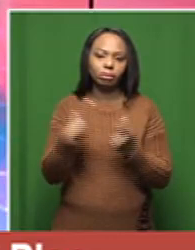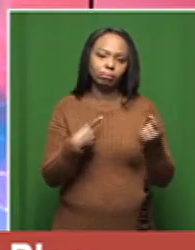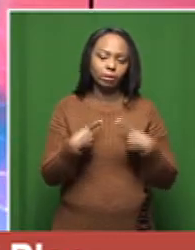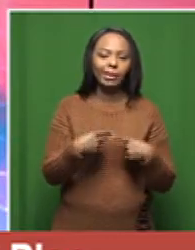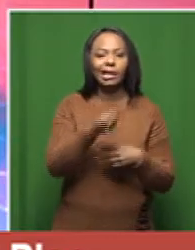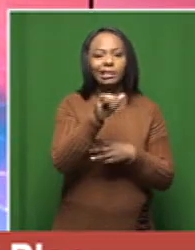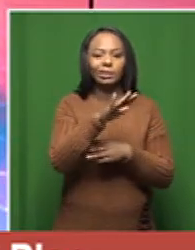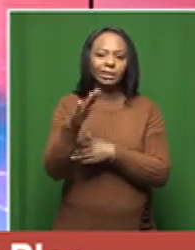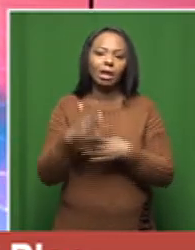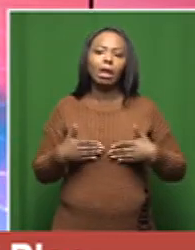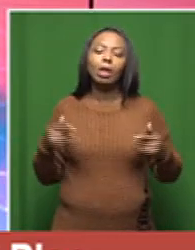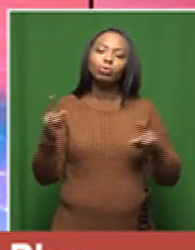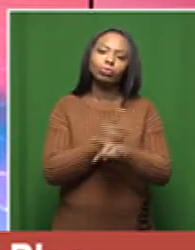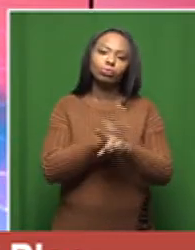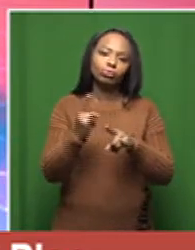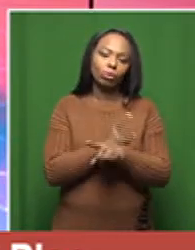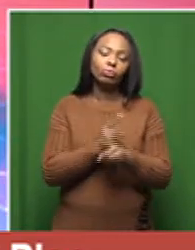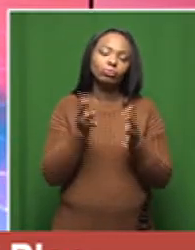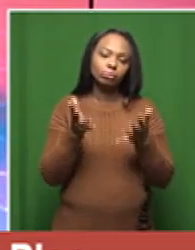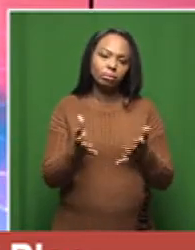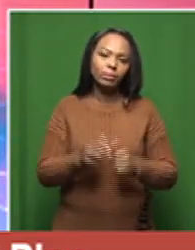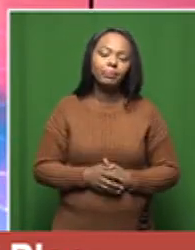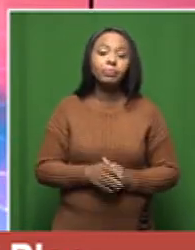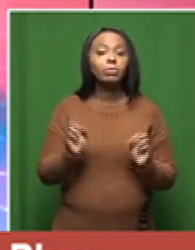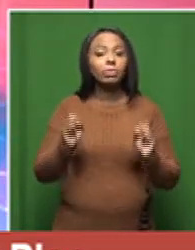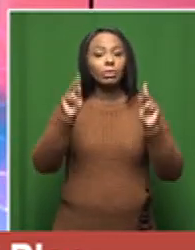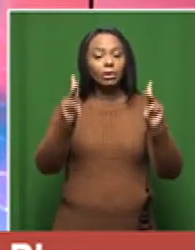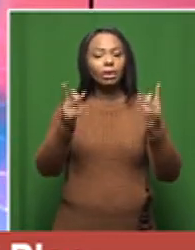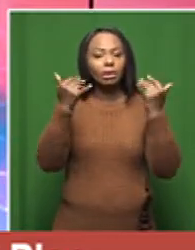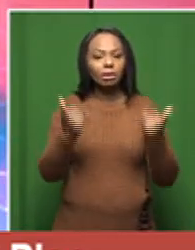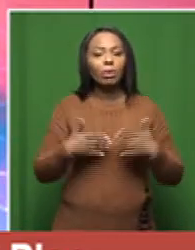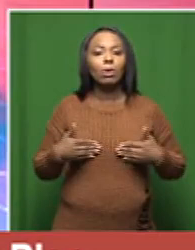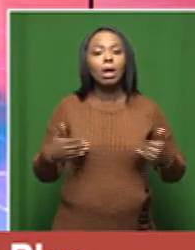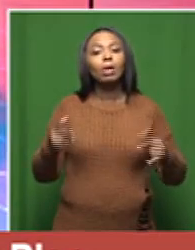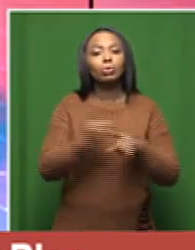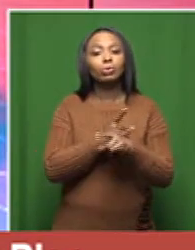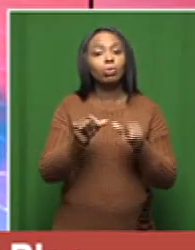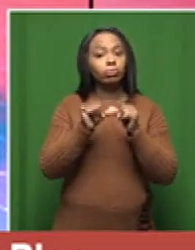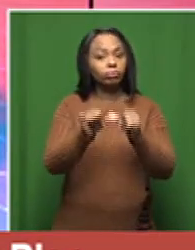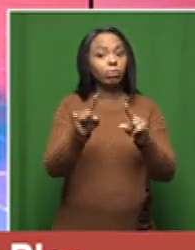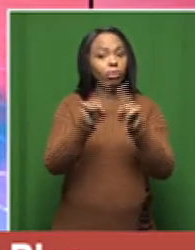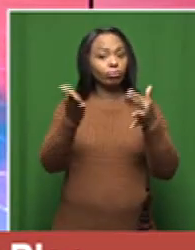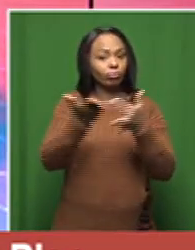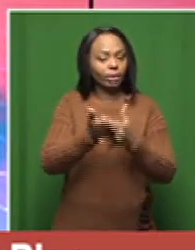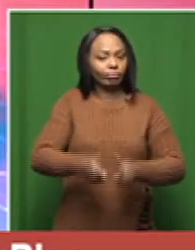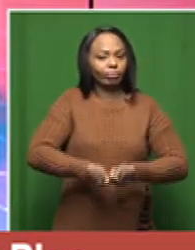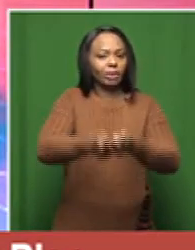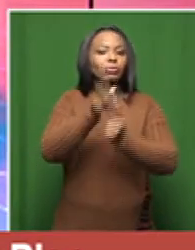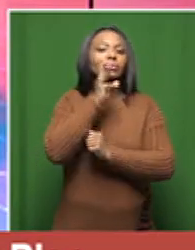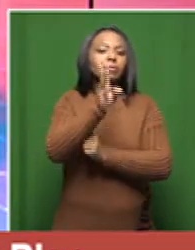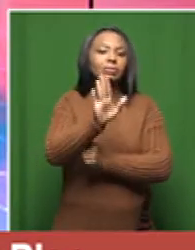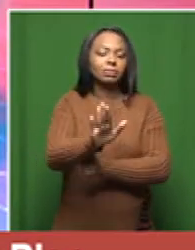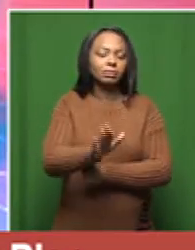is simply SABC Health Talk. All right, Health Talk continues right after this break. We'll get right into